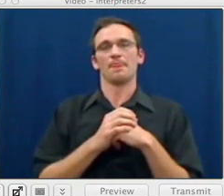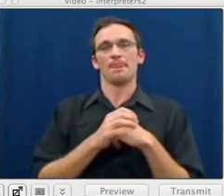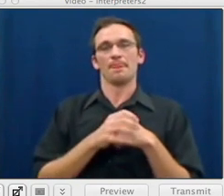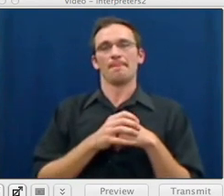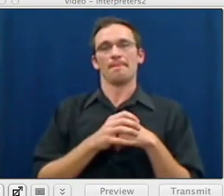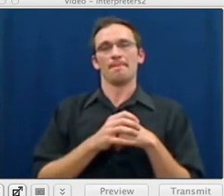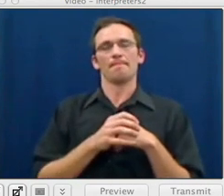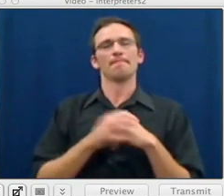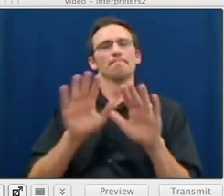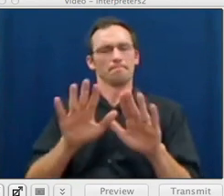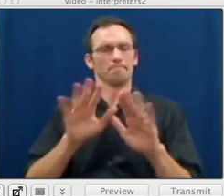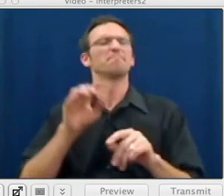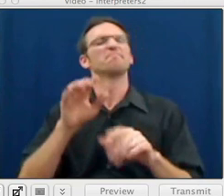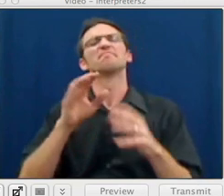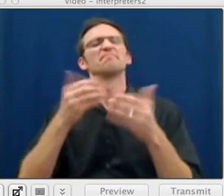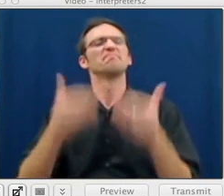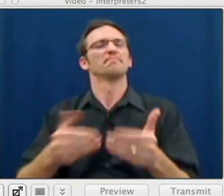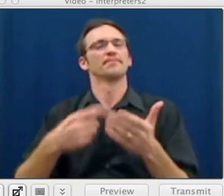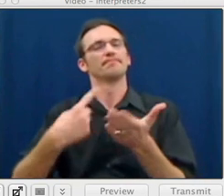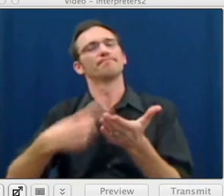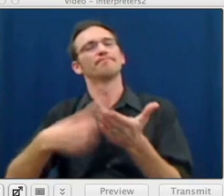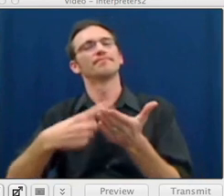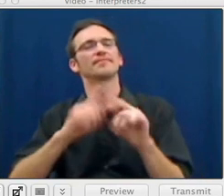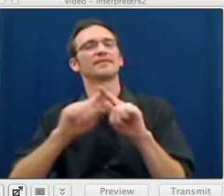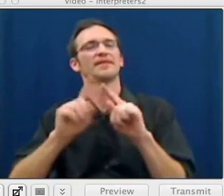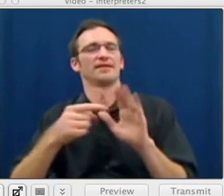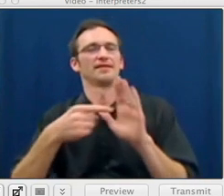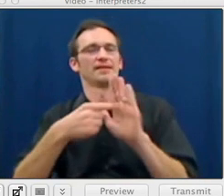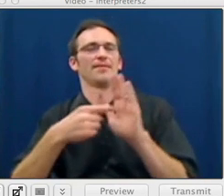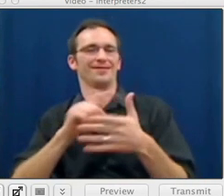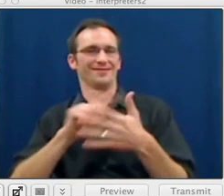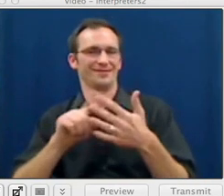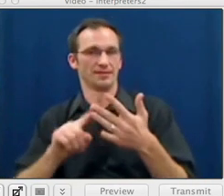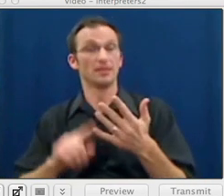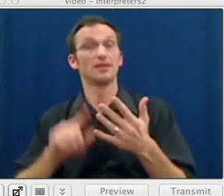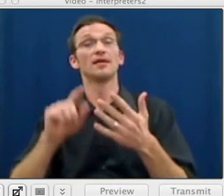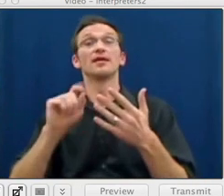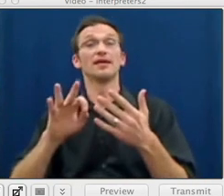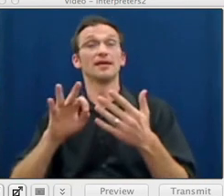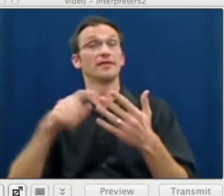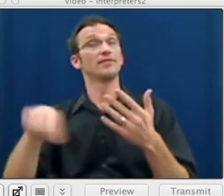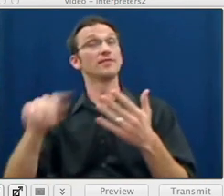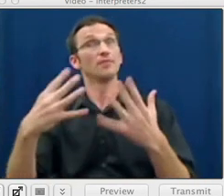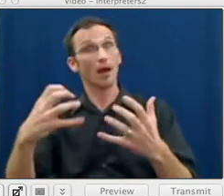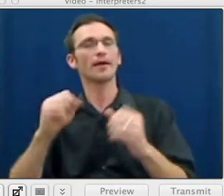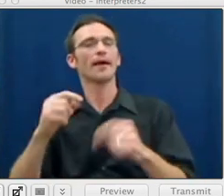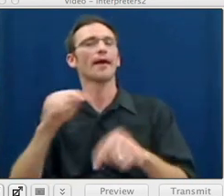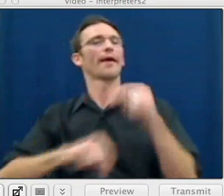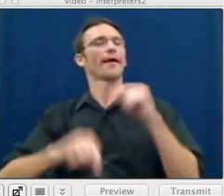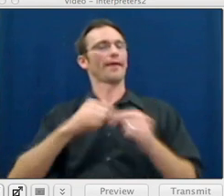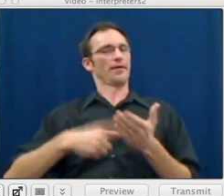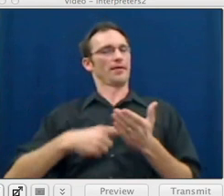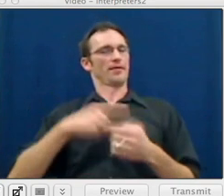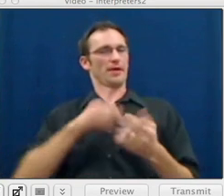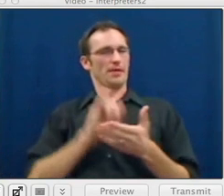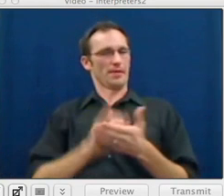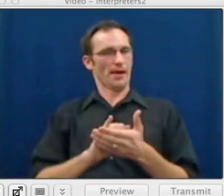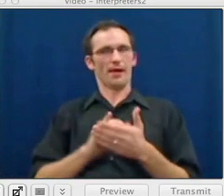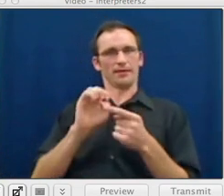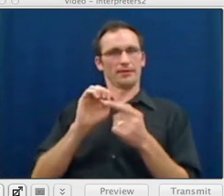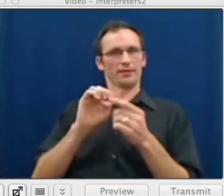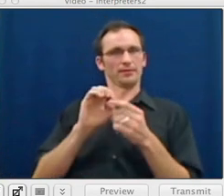All right, let's look at some examples. And if we want to, we can return to the tubes tied example if people want to, because that actually